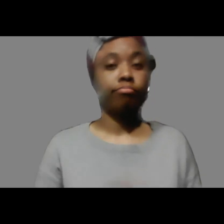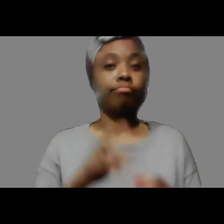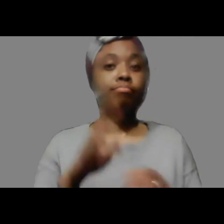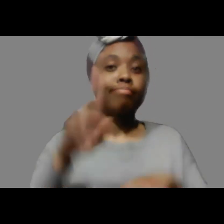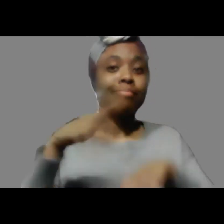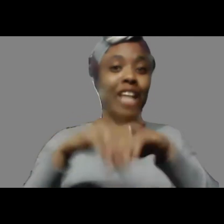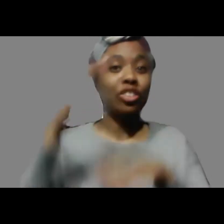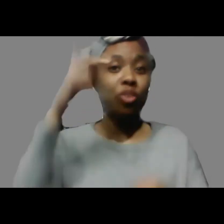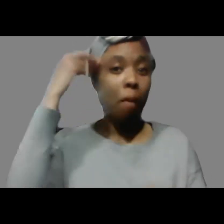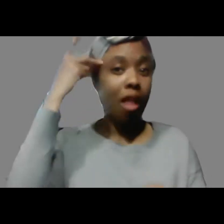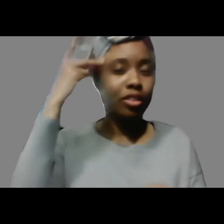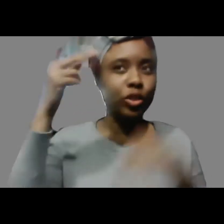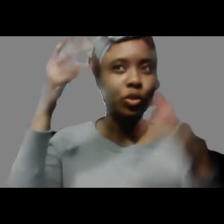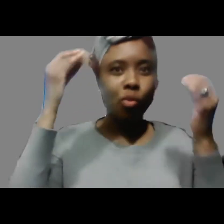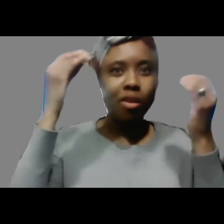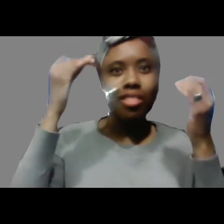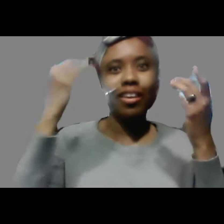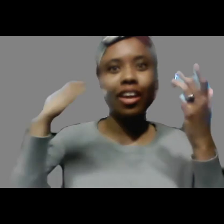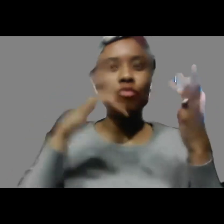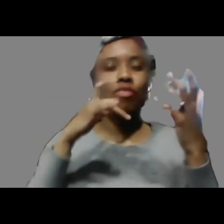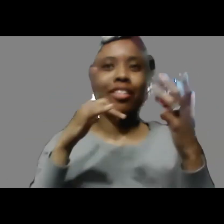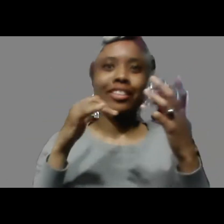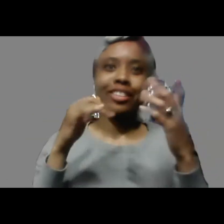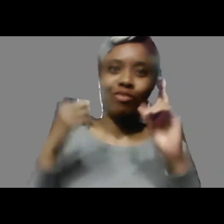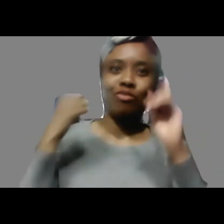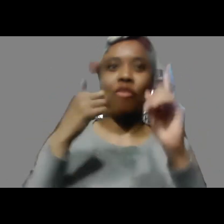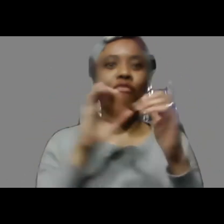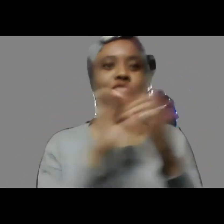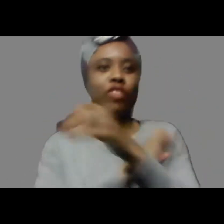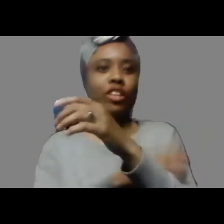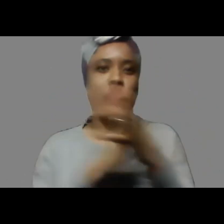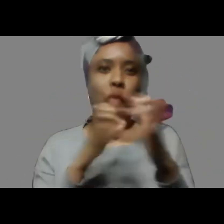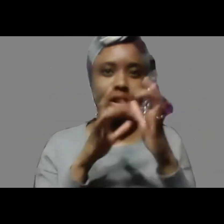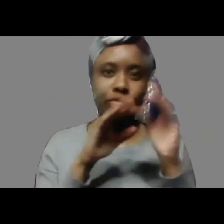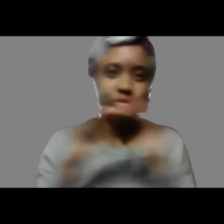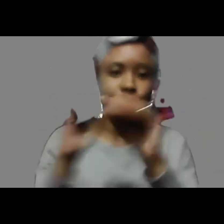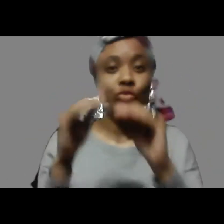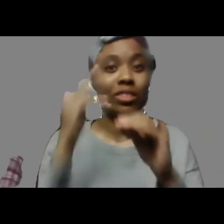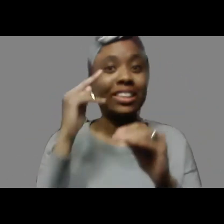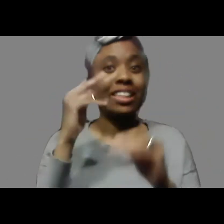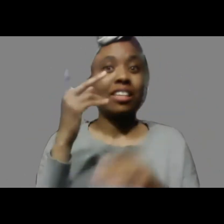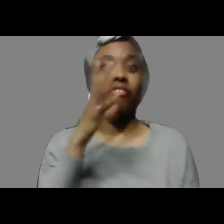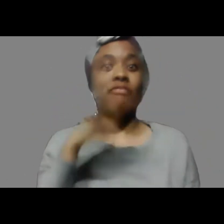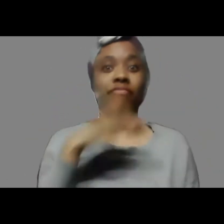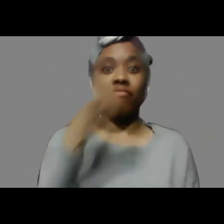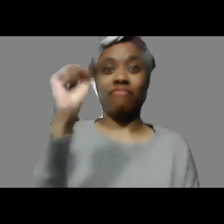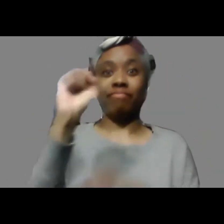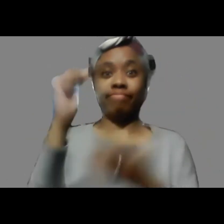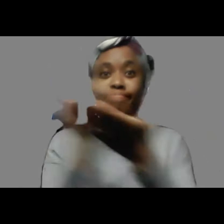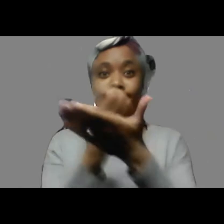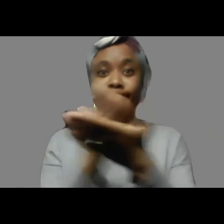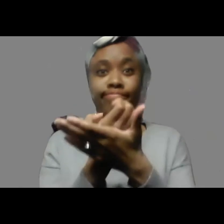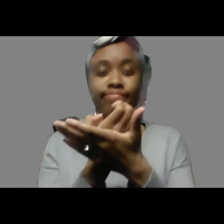there's a lot of potential and energy to move what we want to see in a feminist economy forward in this moment. And